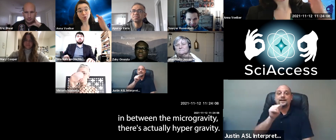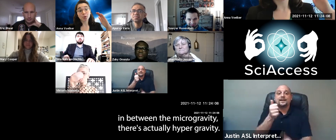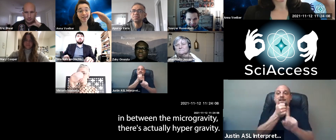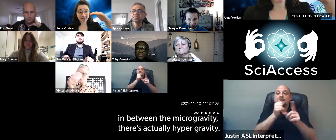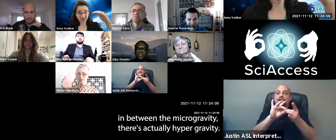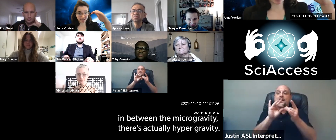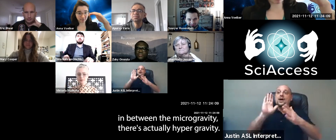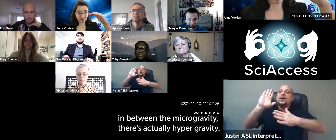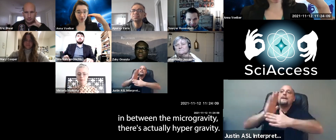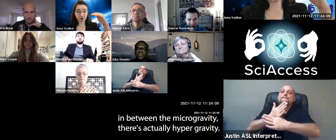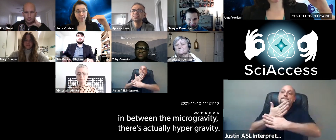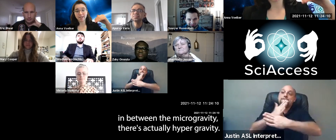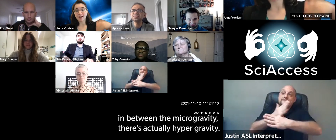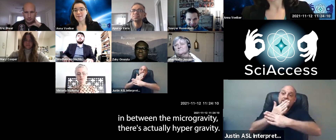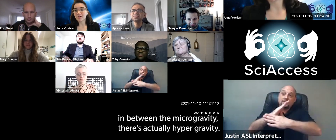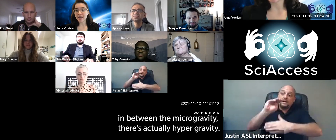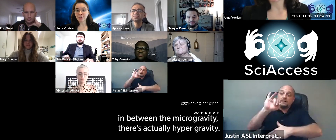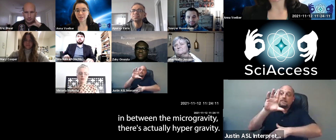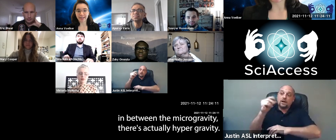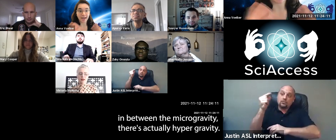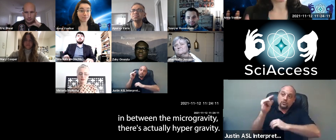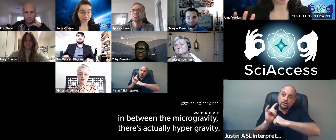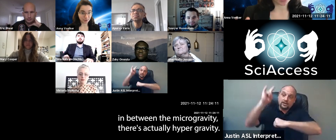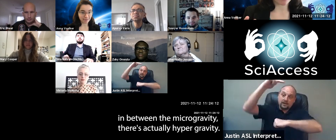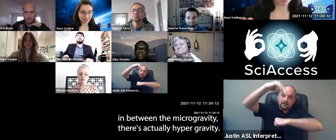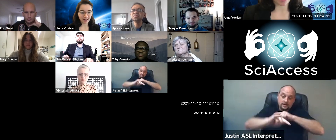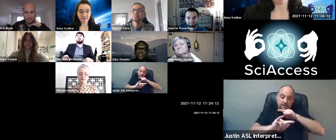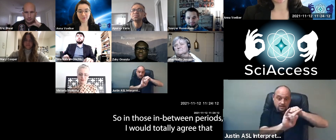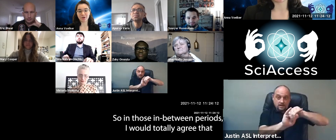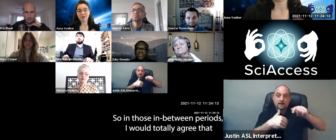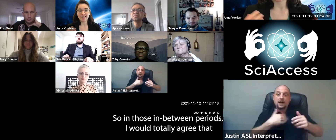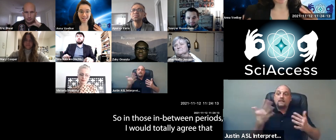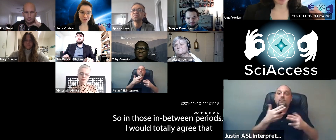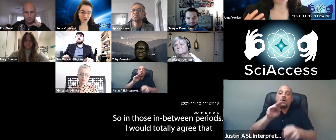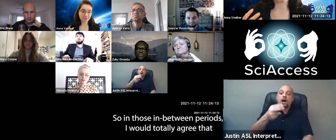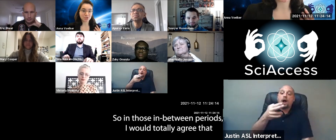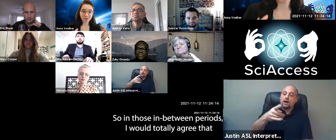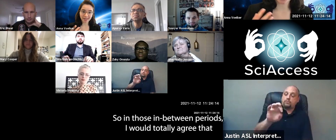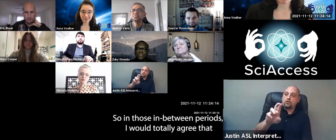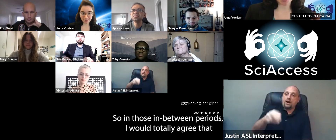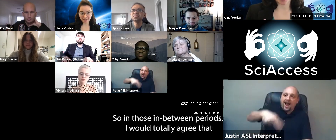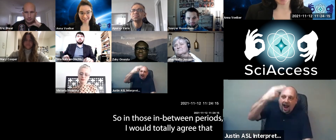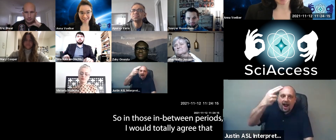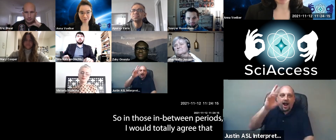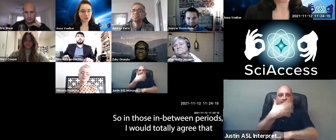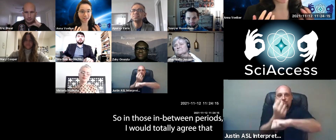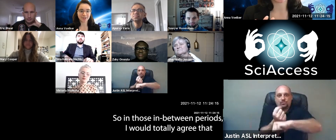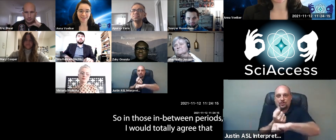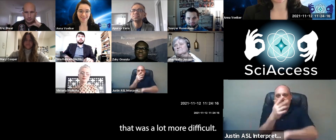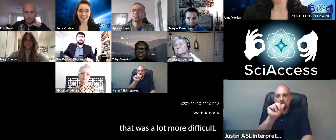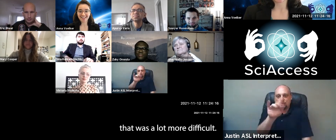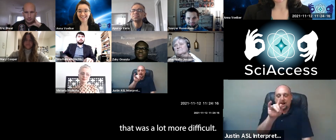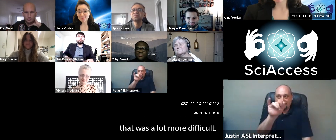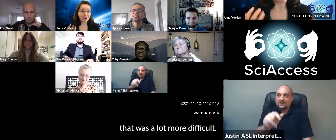in between the microgravity, there's actually hypergravity. So in those in between periods, I would totally